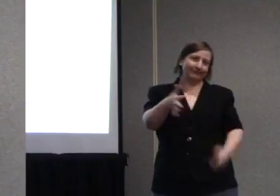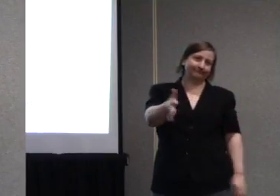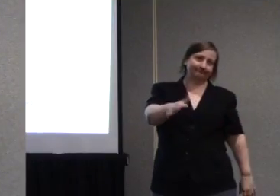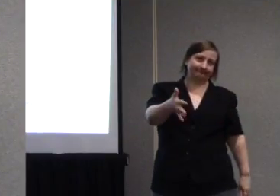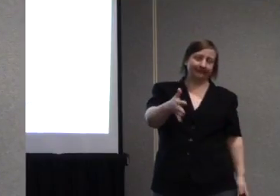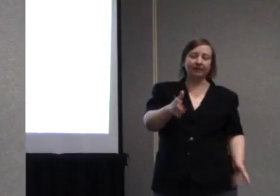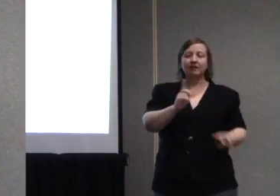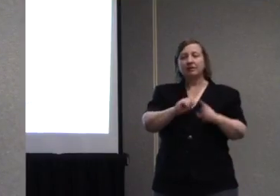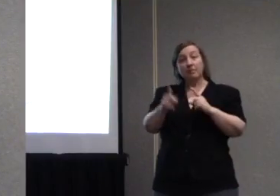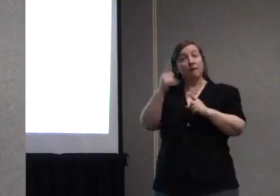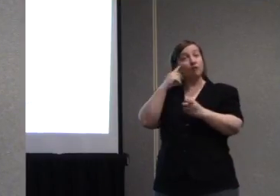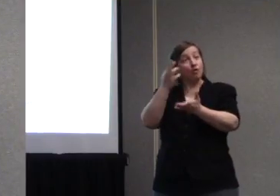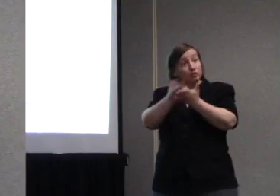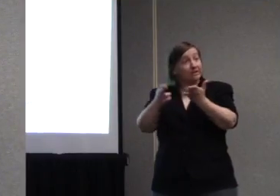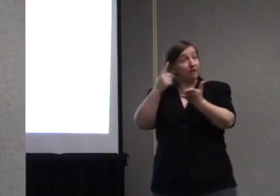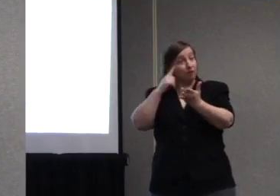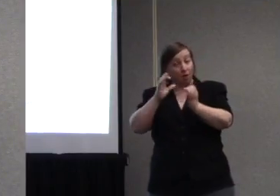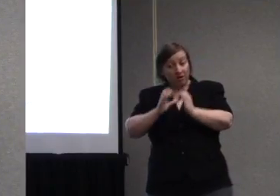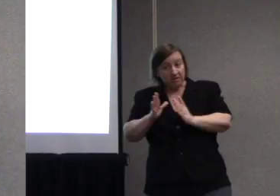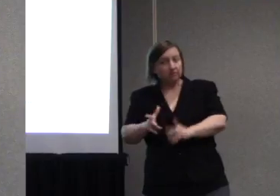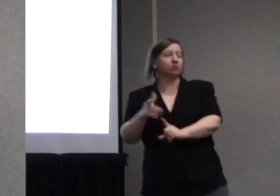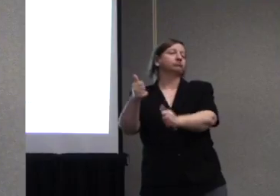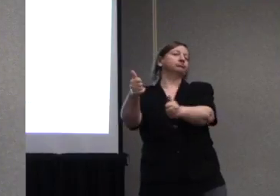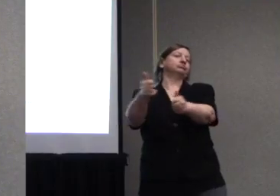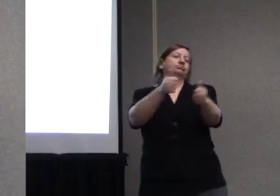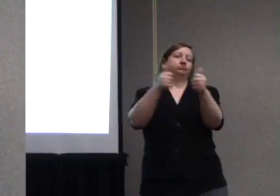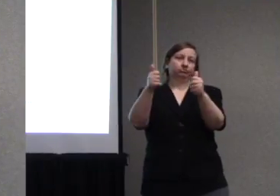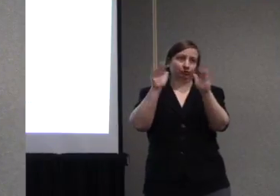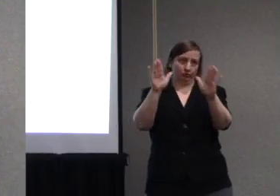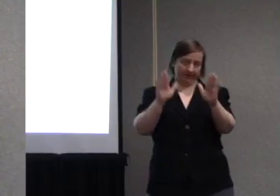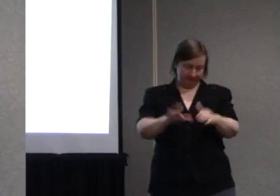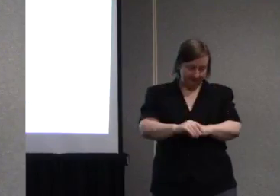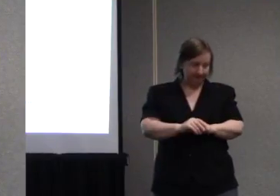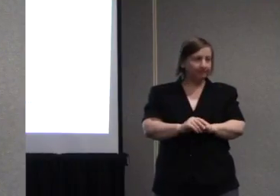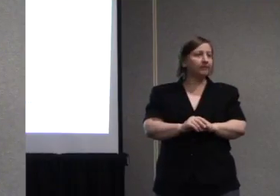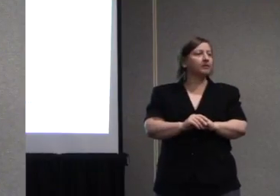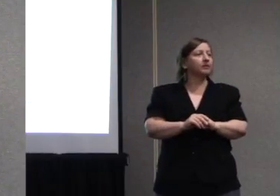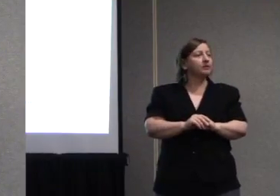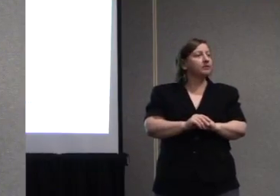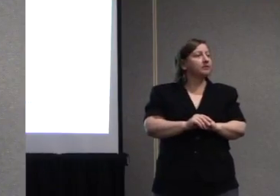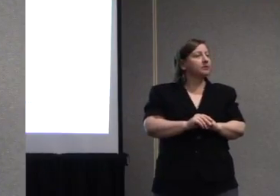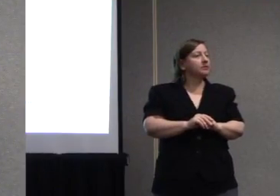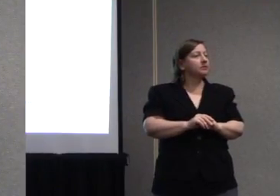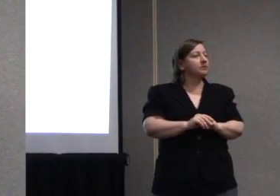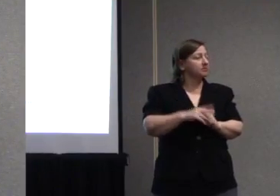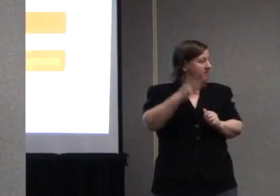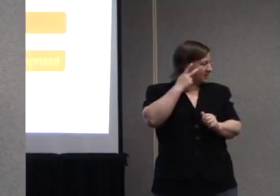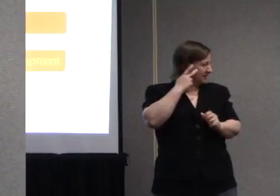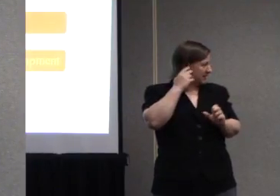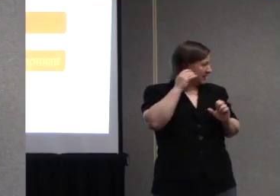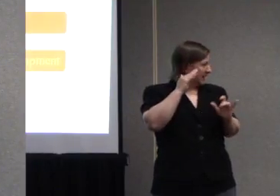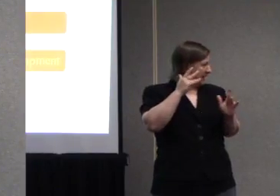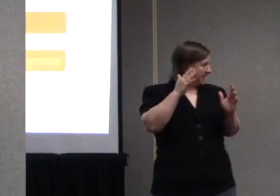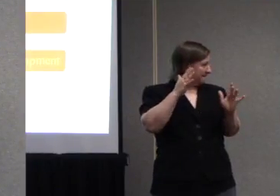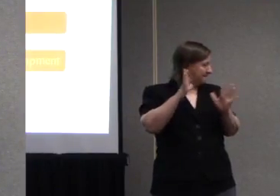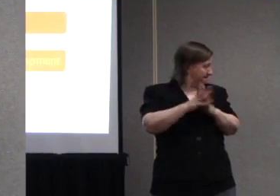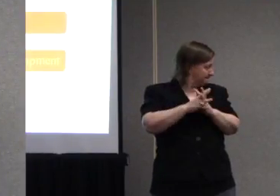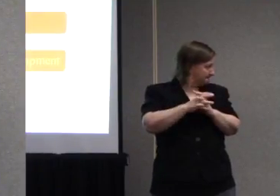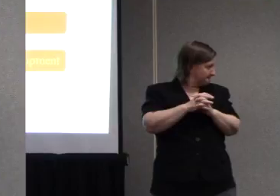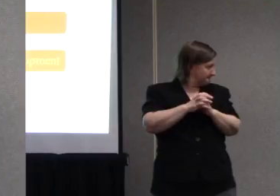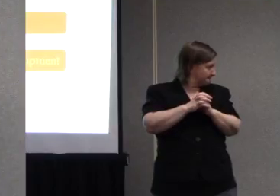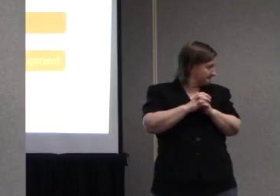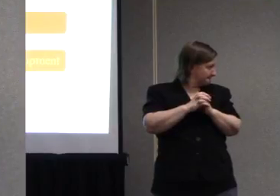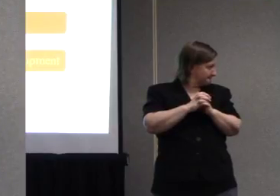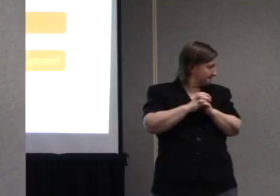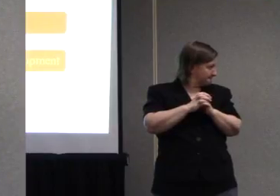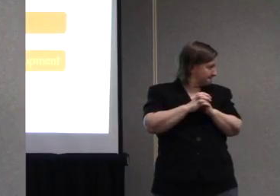to do career assessment, those kinds of things. But as far as a resource for consumers, it is very good. There are, let's see if I